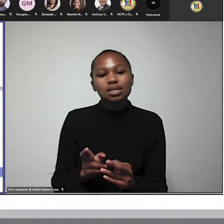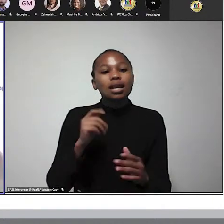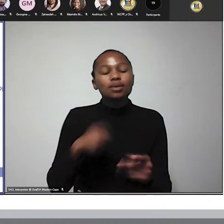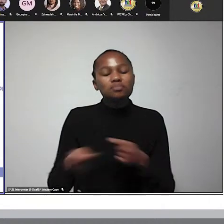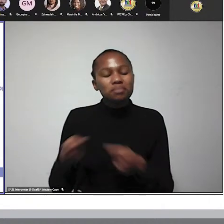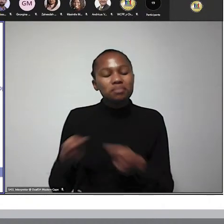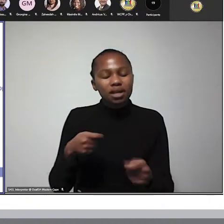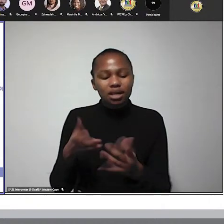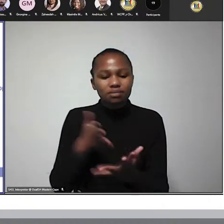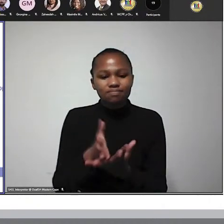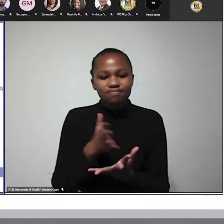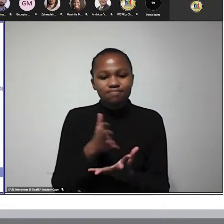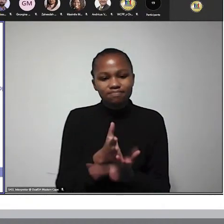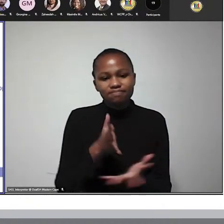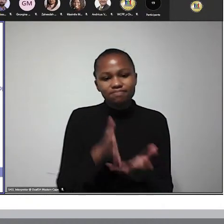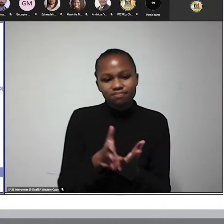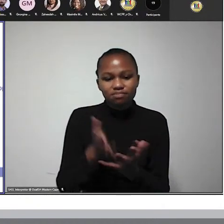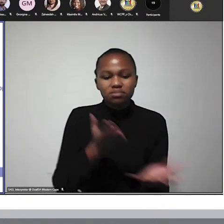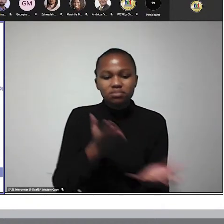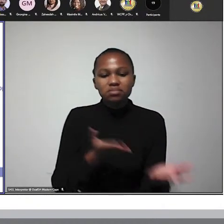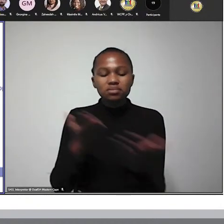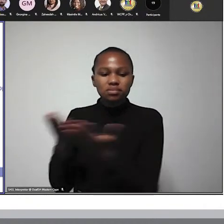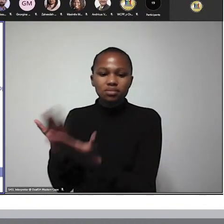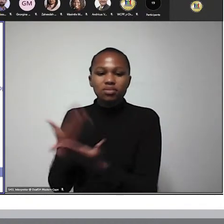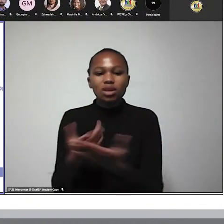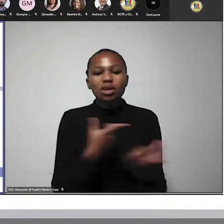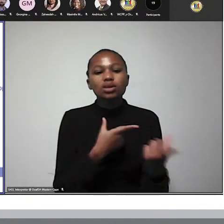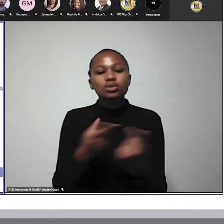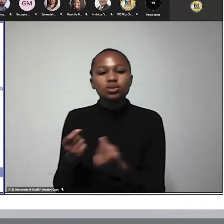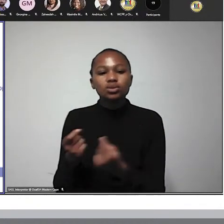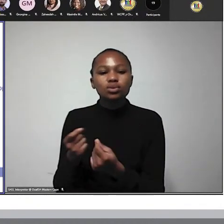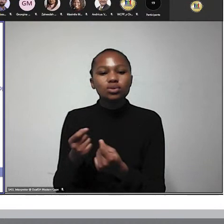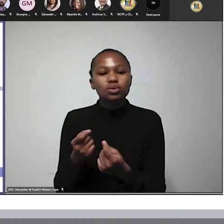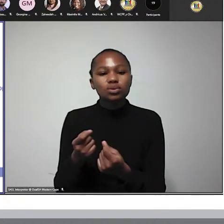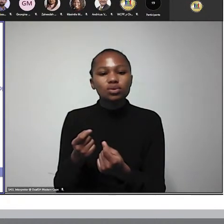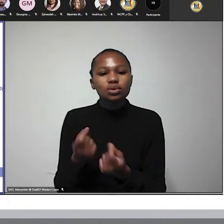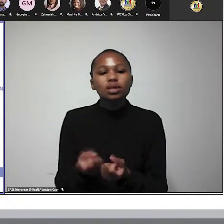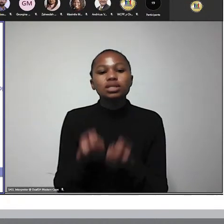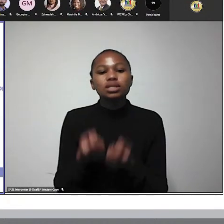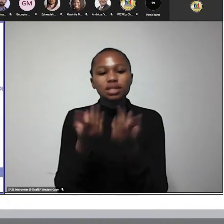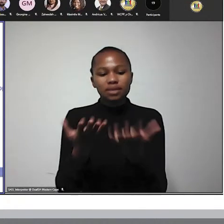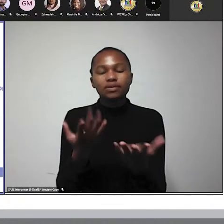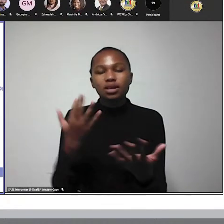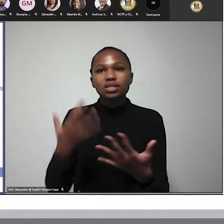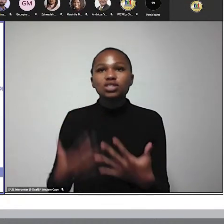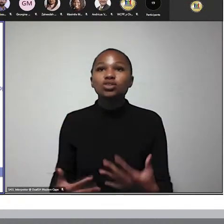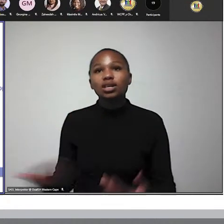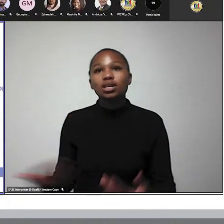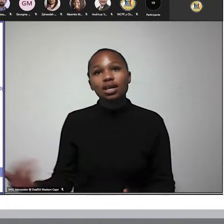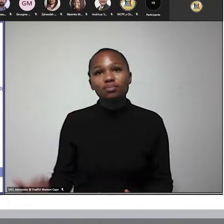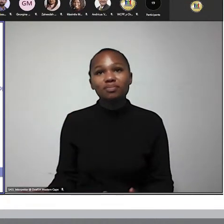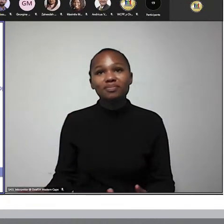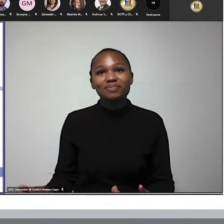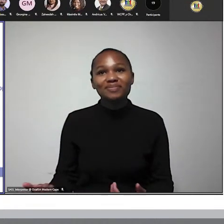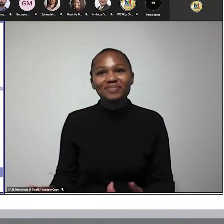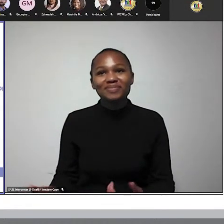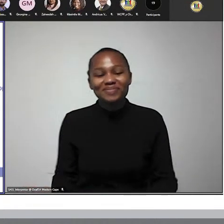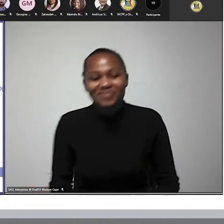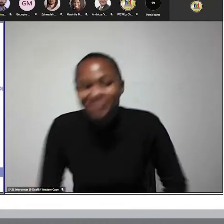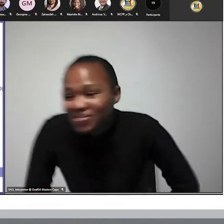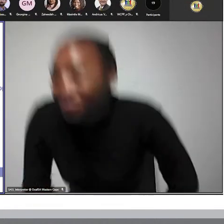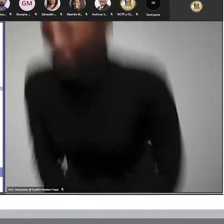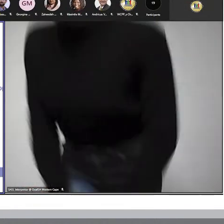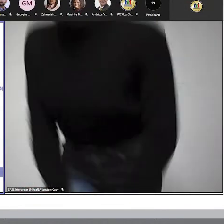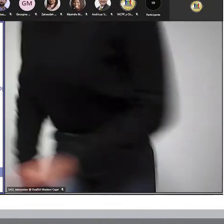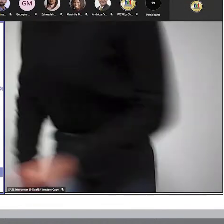now export ready, I can go to a trade show and actually land a deal and deliver, etc. So there's different commodities under a AGOA. It's not all